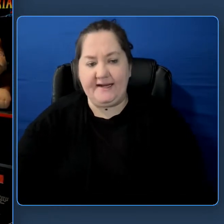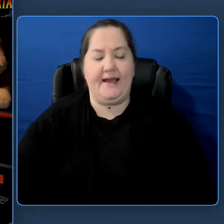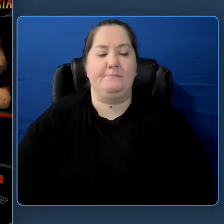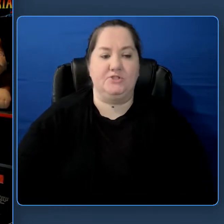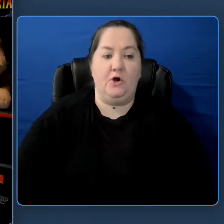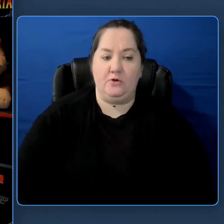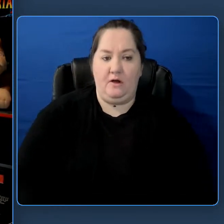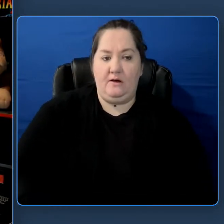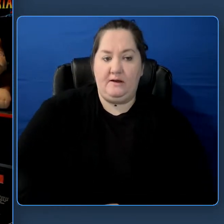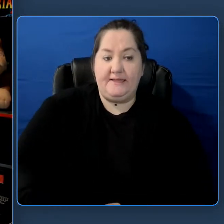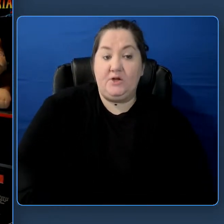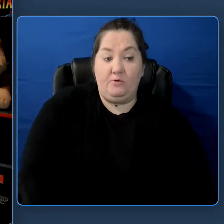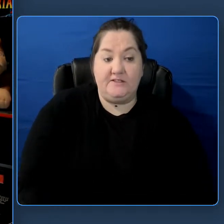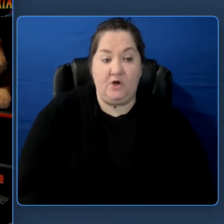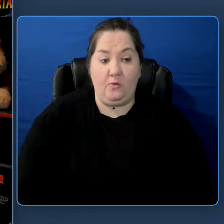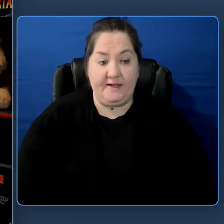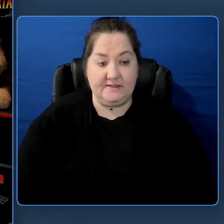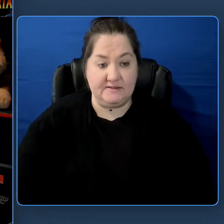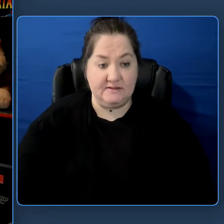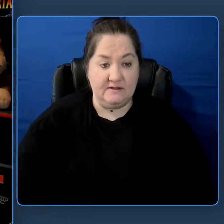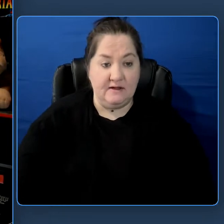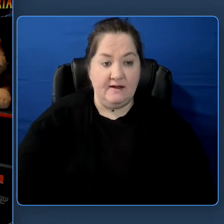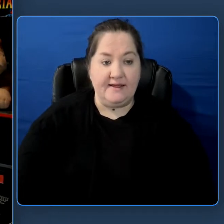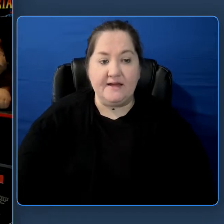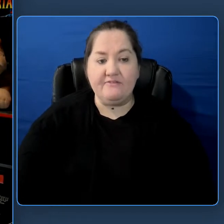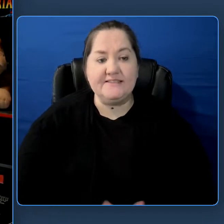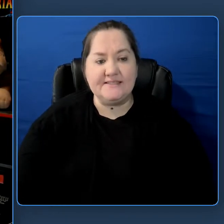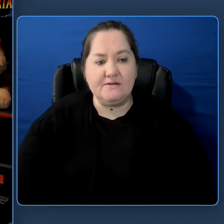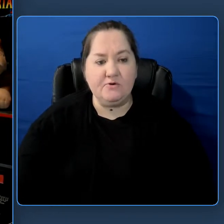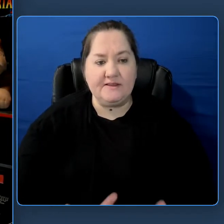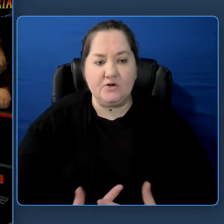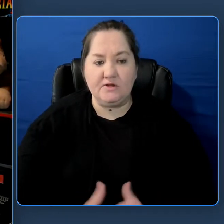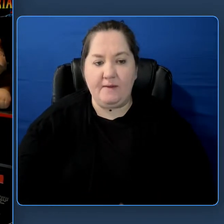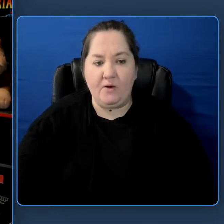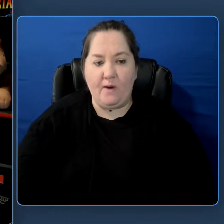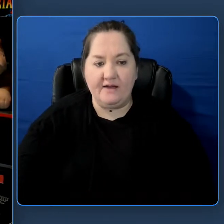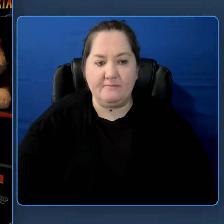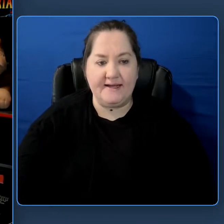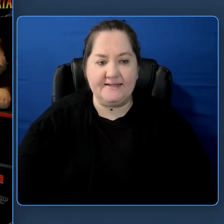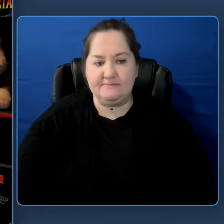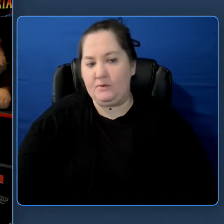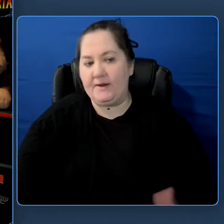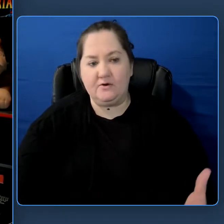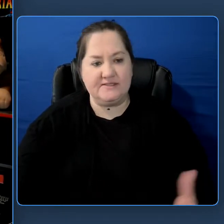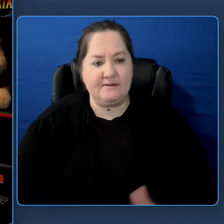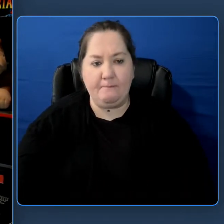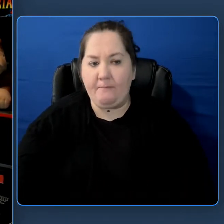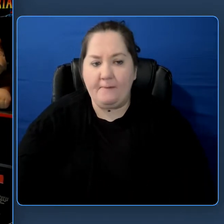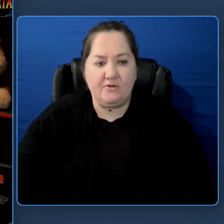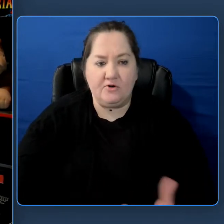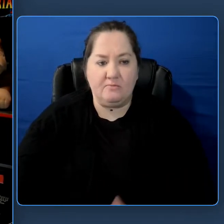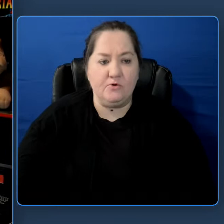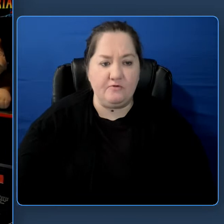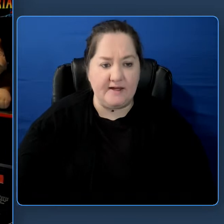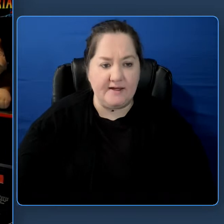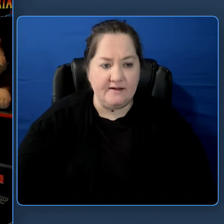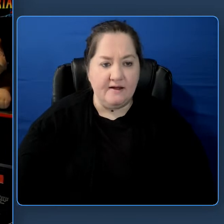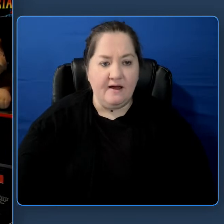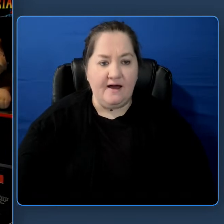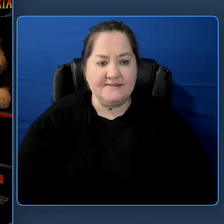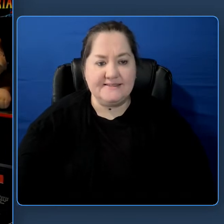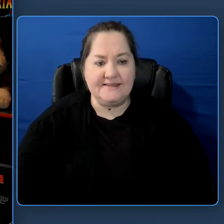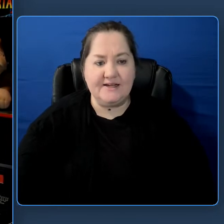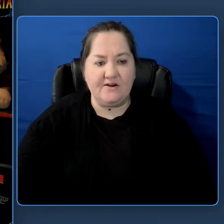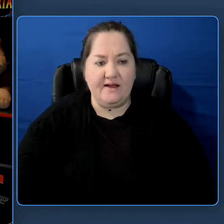job of providing caption in their movies always. Like if I sit in the movie theater with my wife and my kids, they want to go to some popular